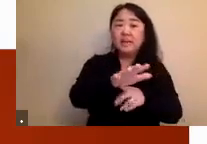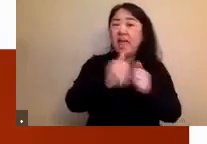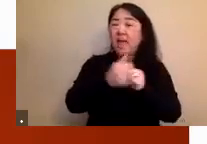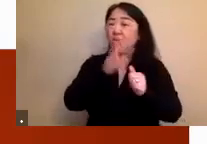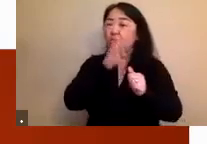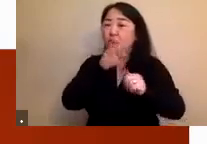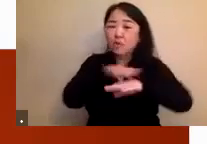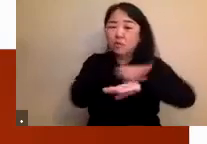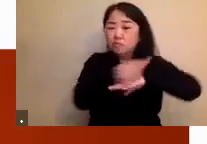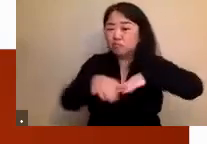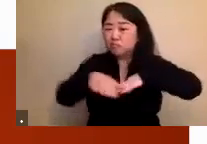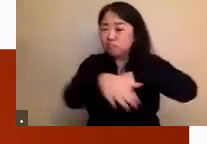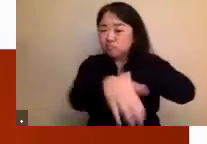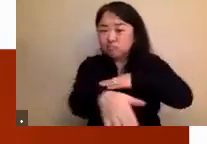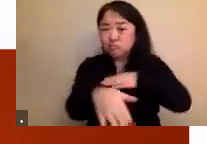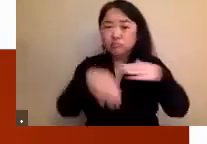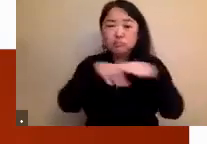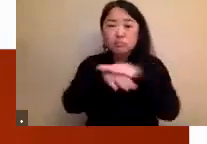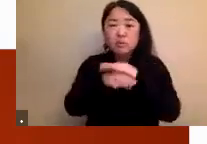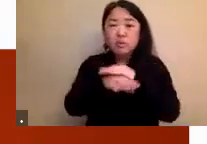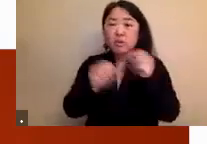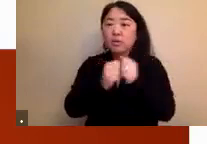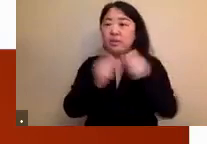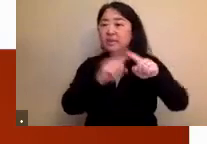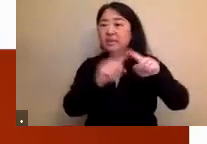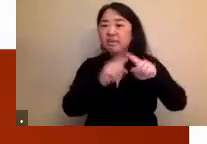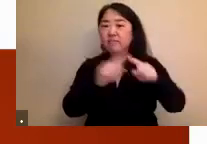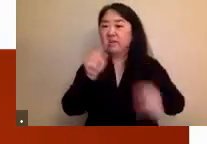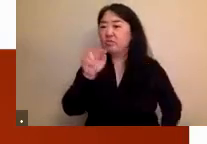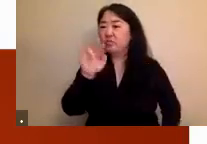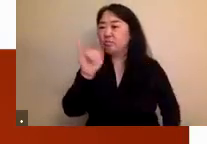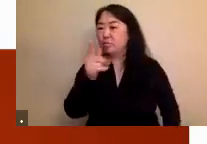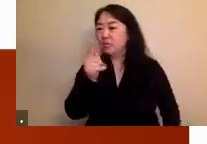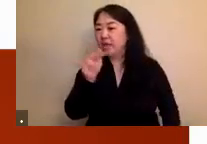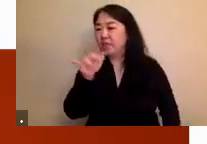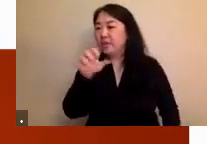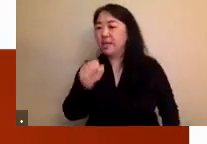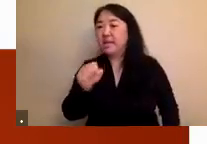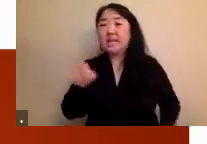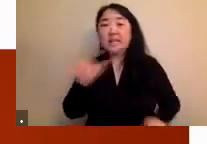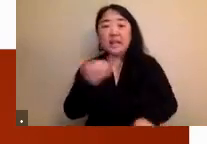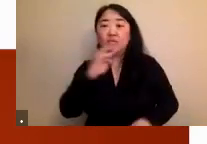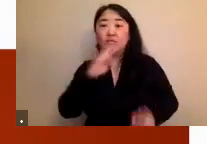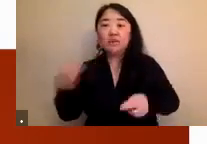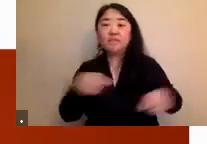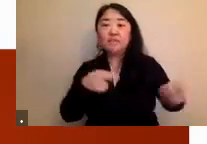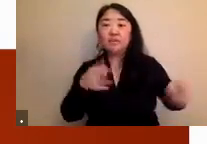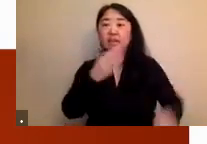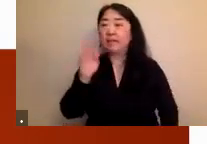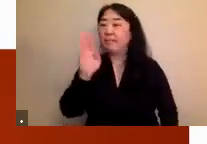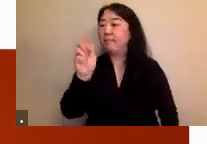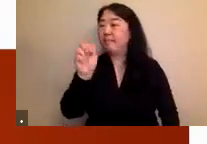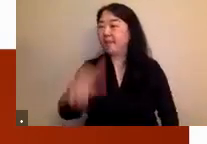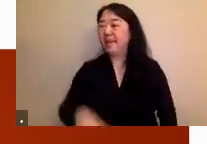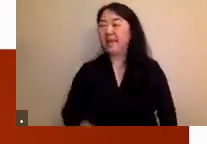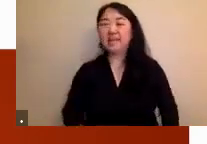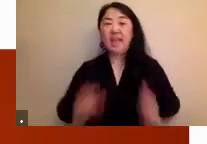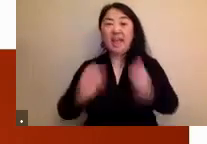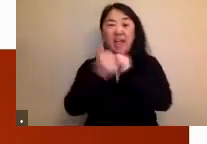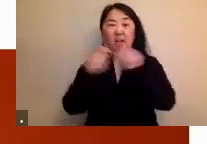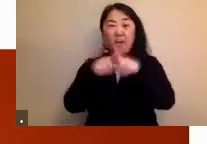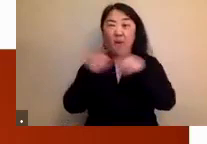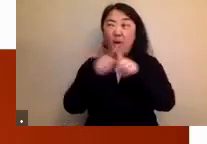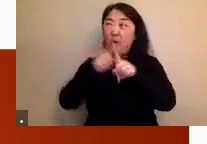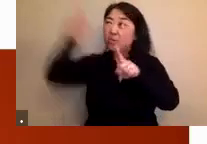was entering into tributaries such as our rivers and our bays and how pollutants were therefore entering into